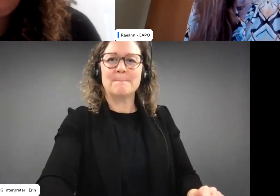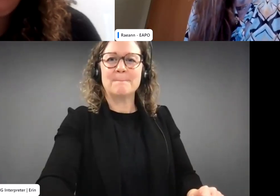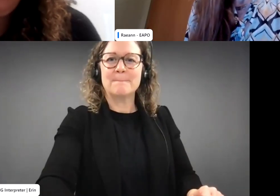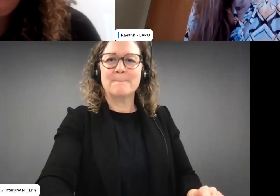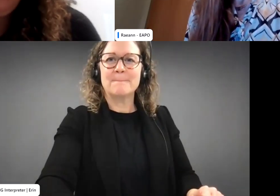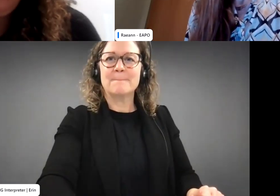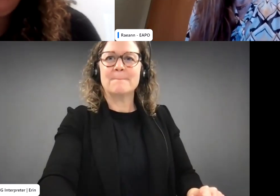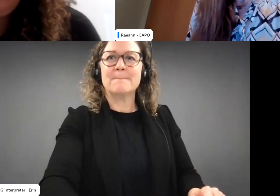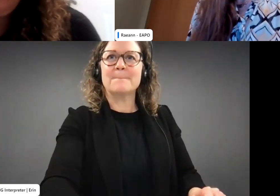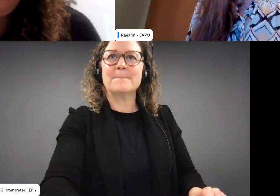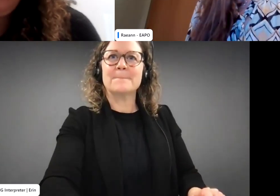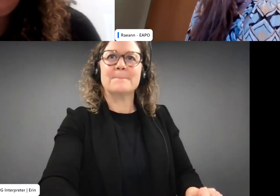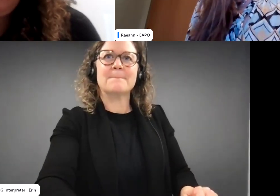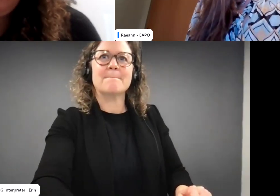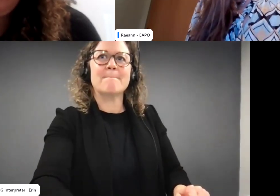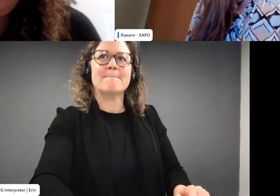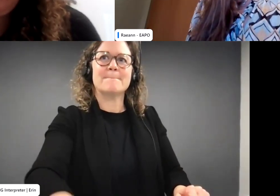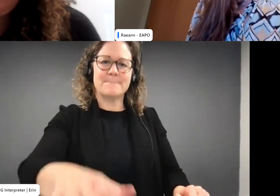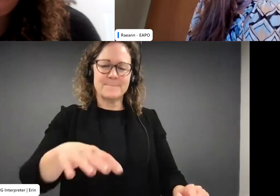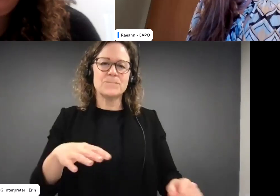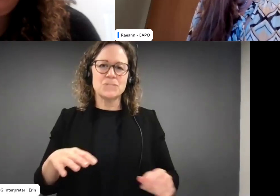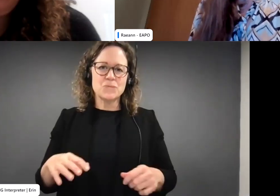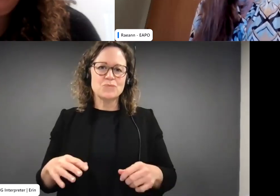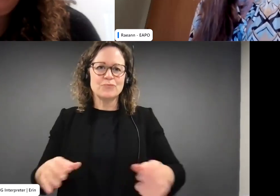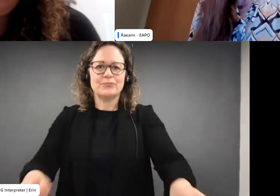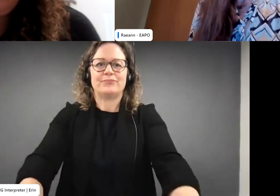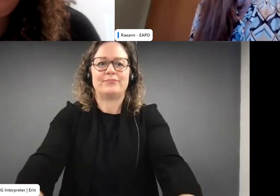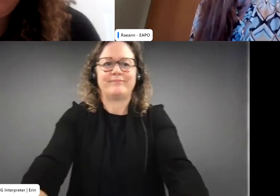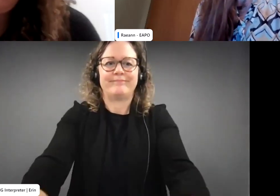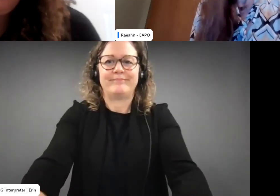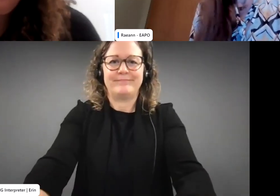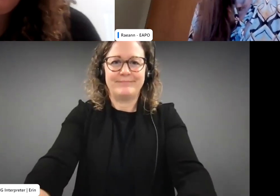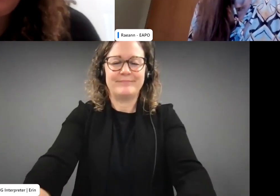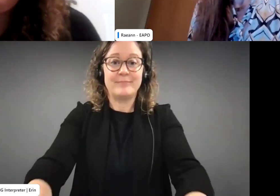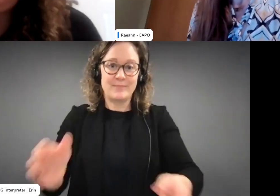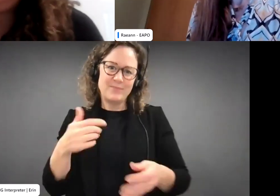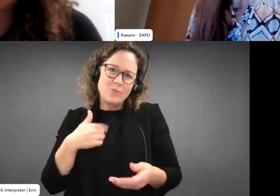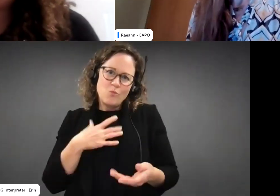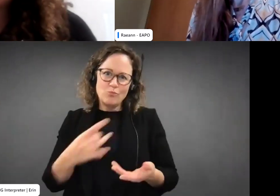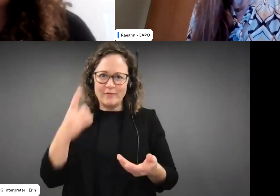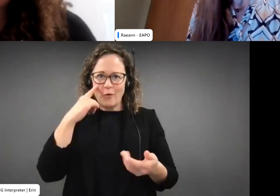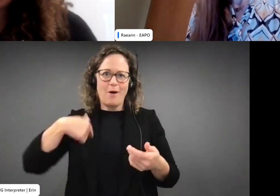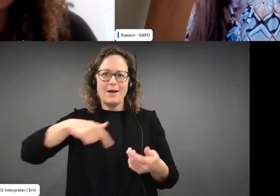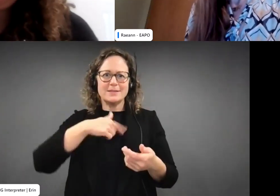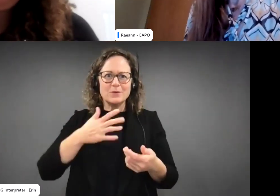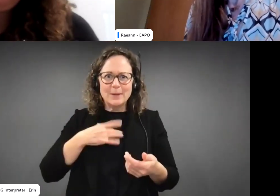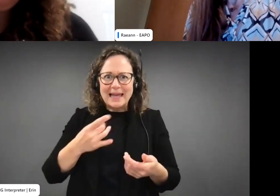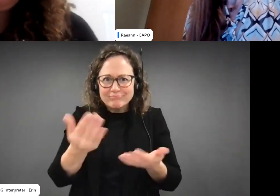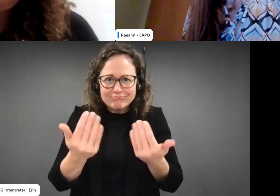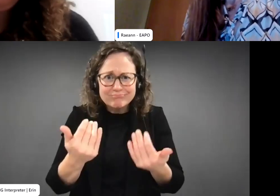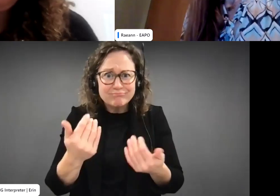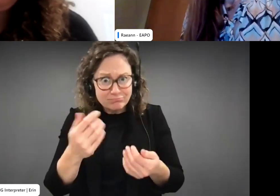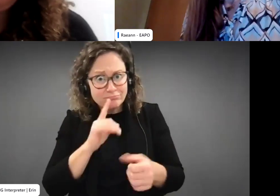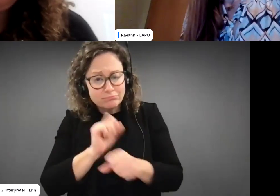to, again with our survey, but just getting some more feedback from people is Absolutely. also helpful.